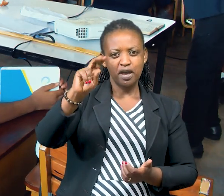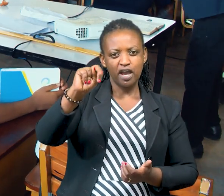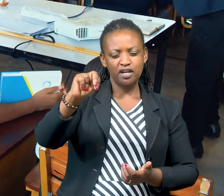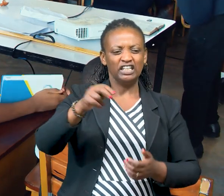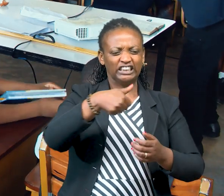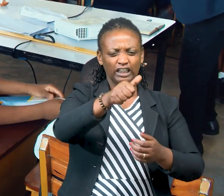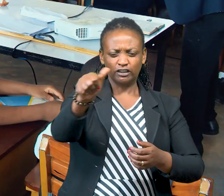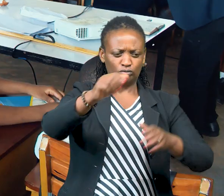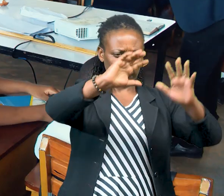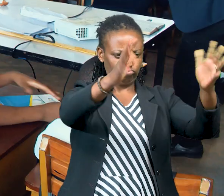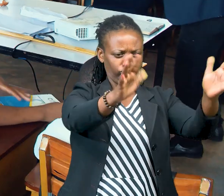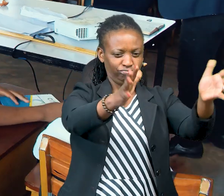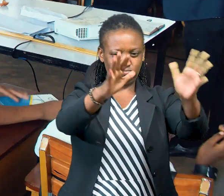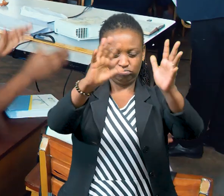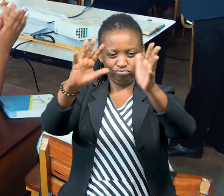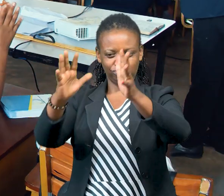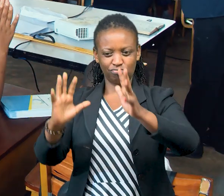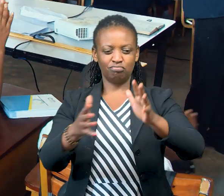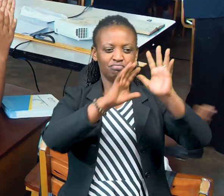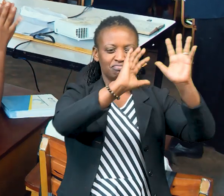Argument. Please clap for yourselves.